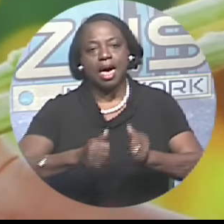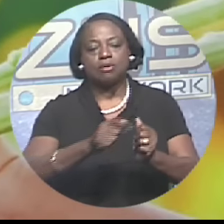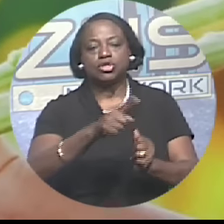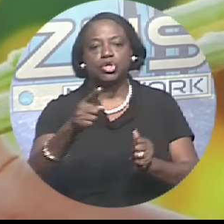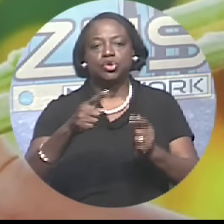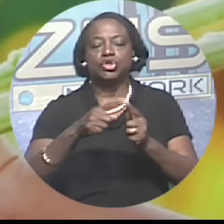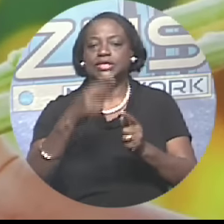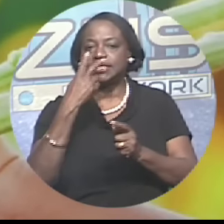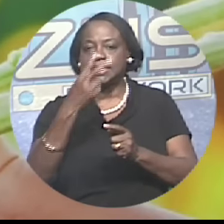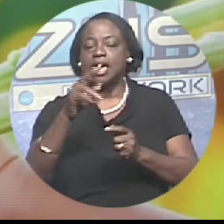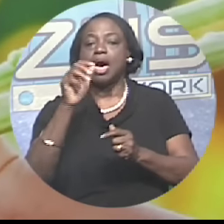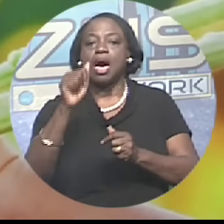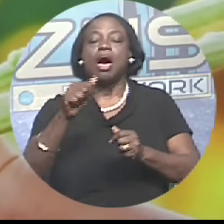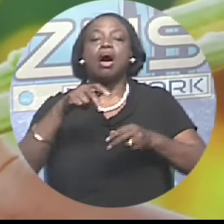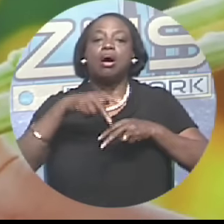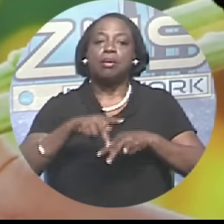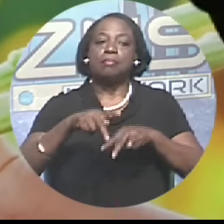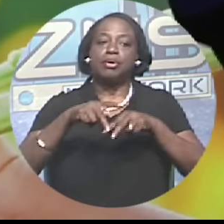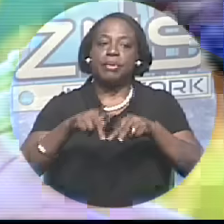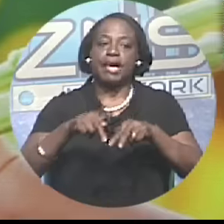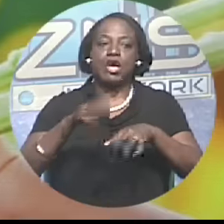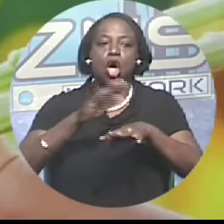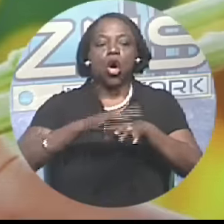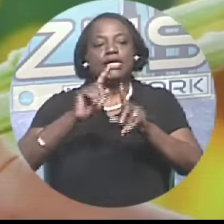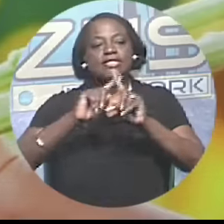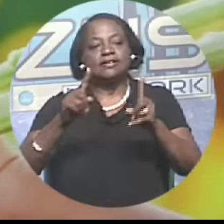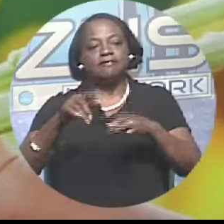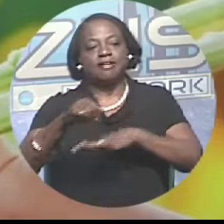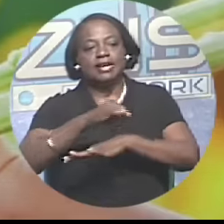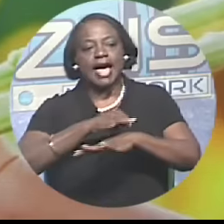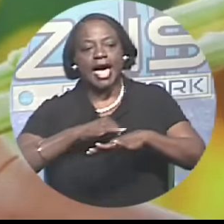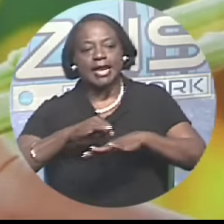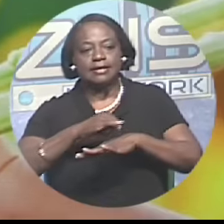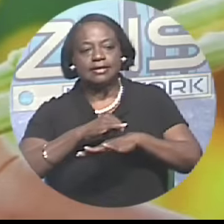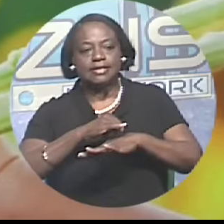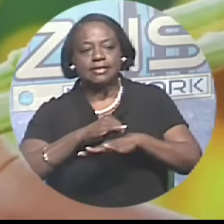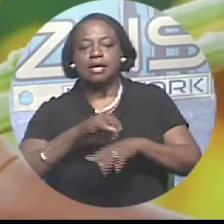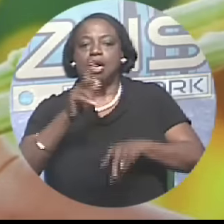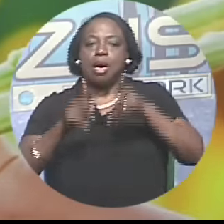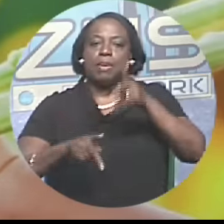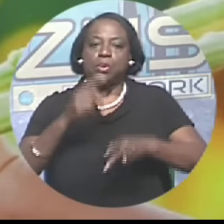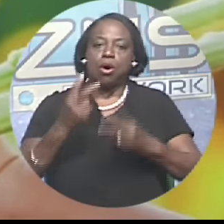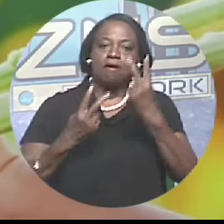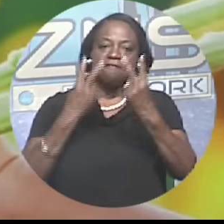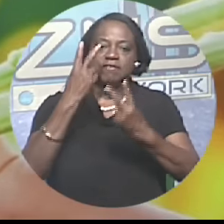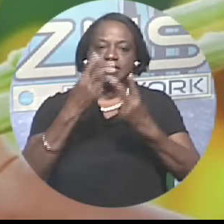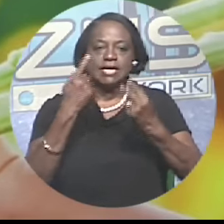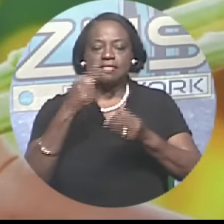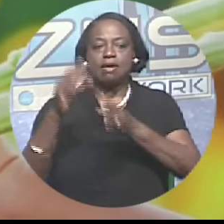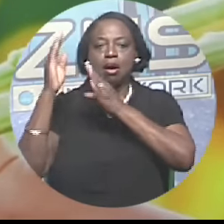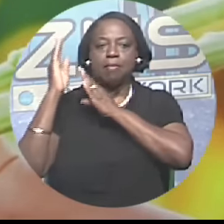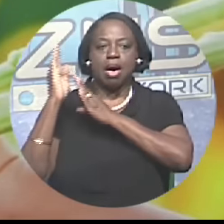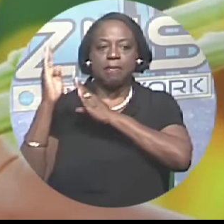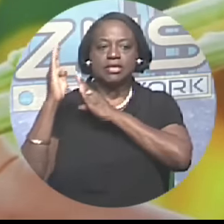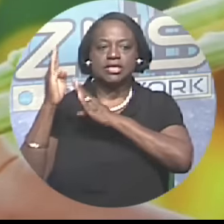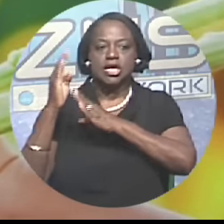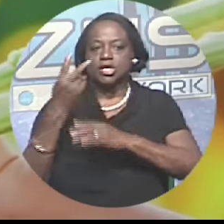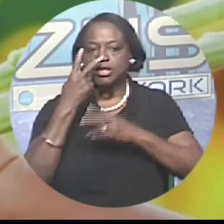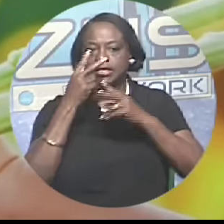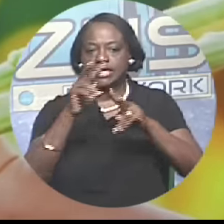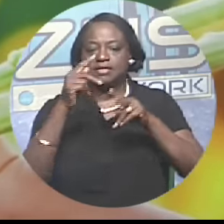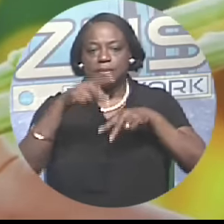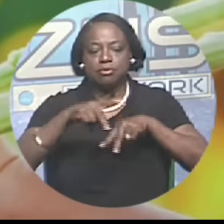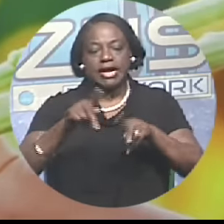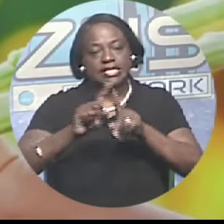to see a parade on different islands. It allows people who are visiting the Bahamas to see the parade in different